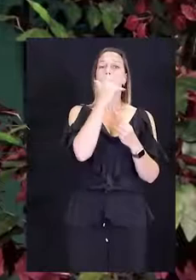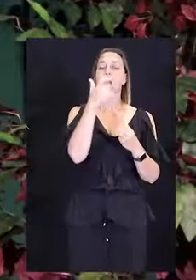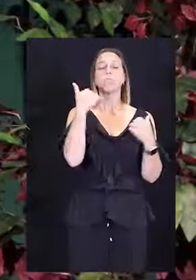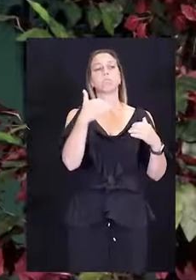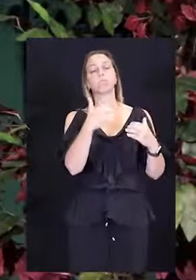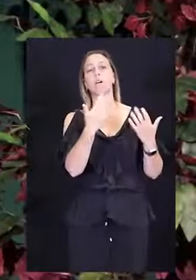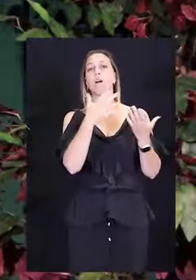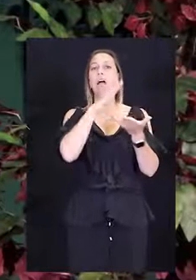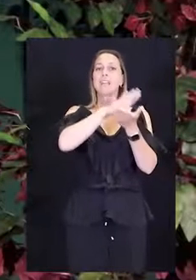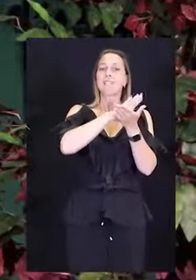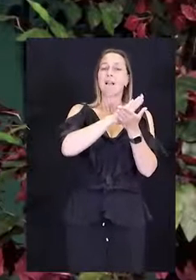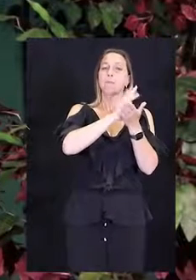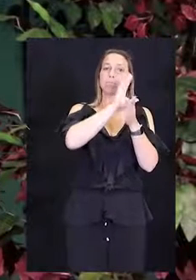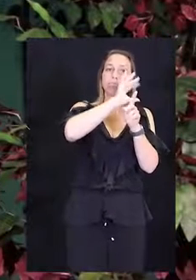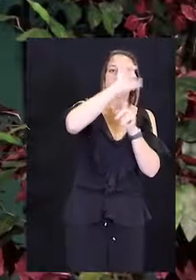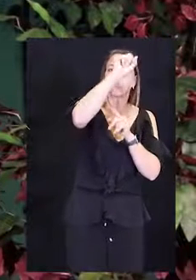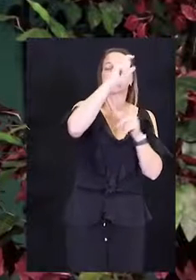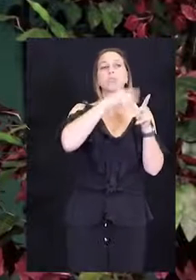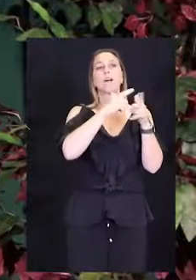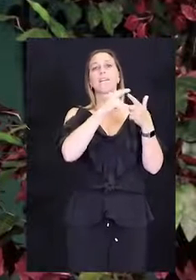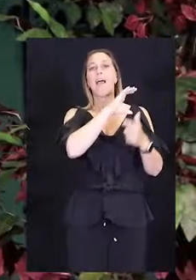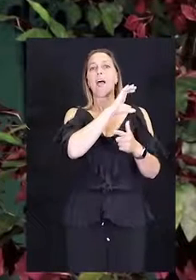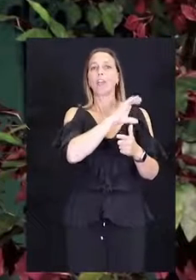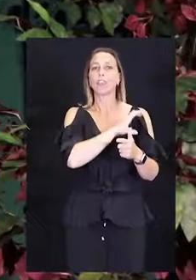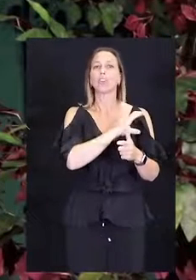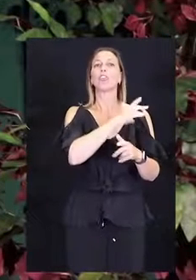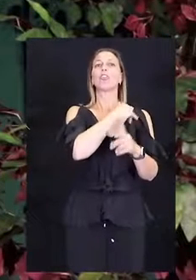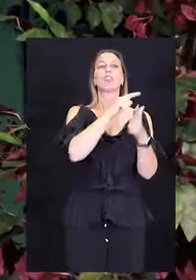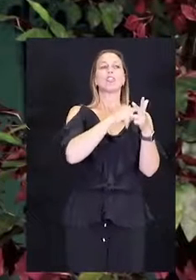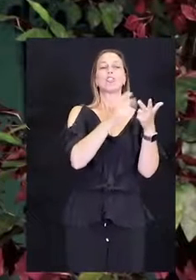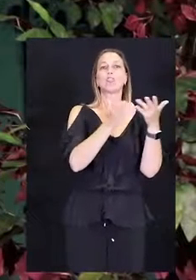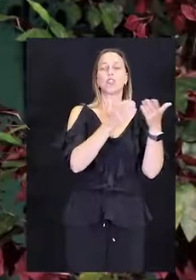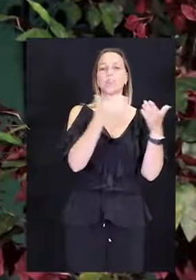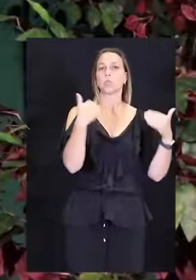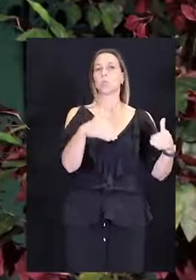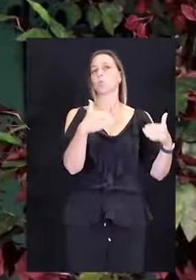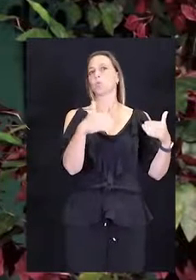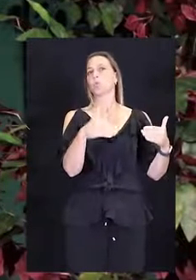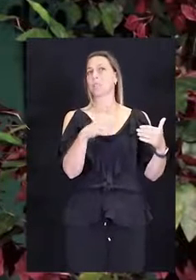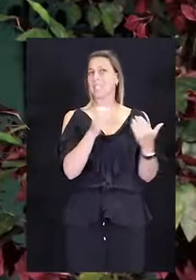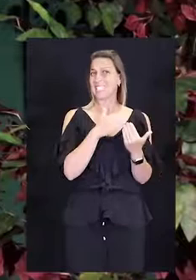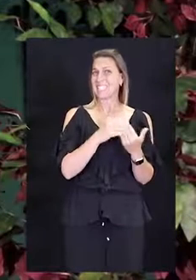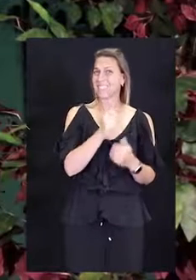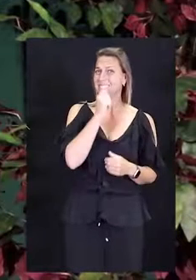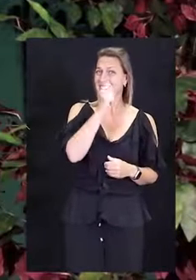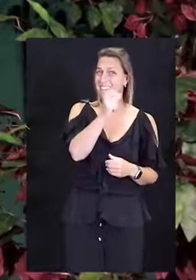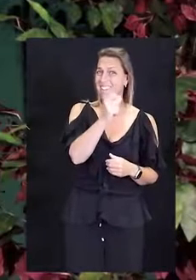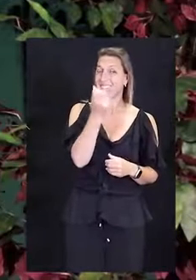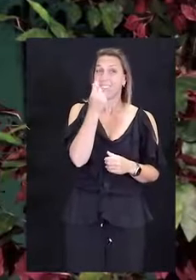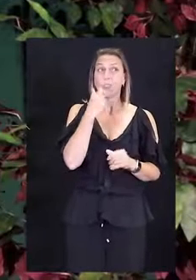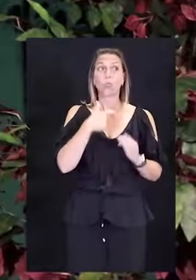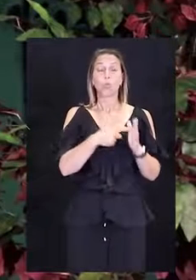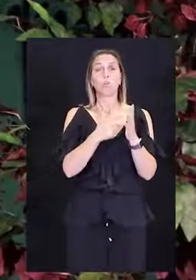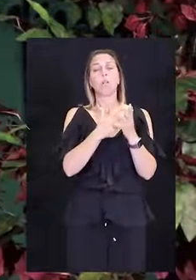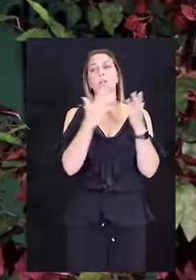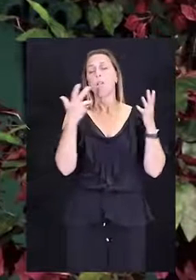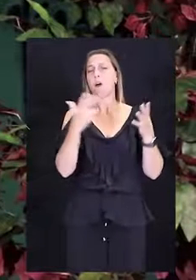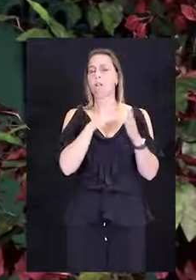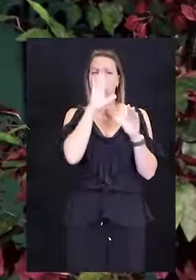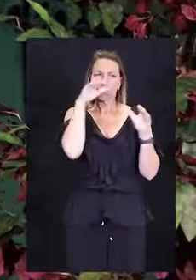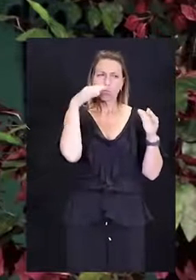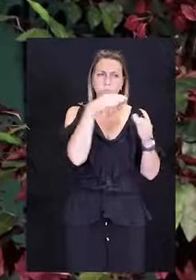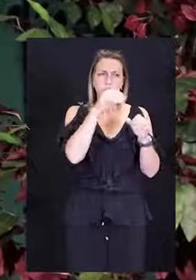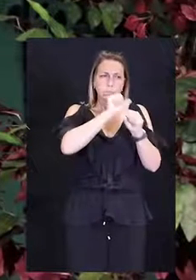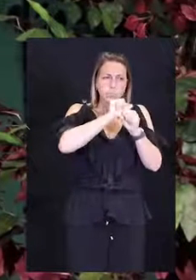scholarship, leadership, character, and service. That is not an easy task. It requires an incredible